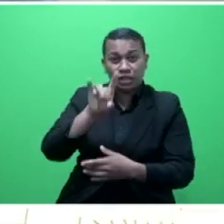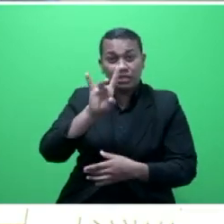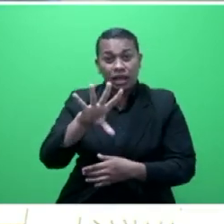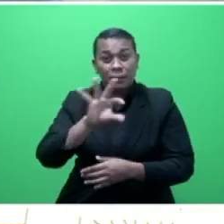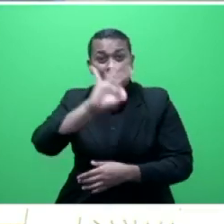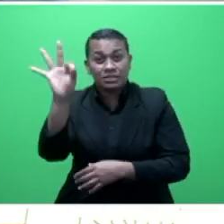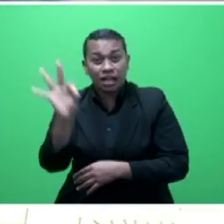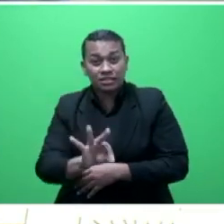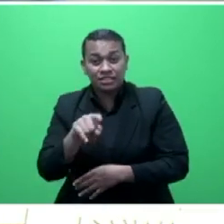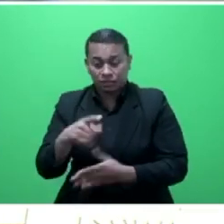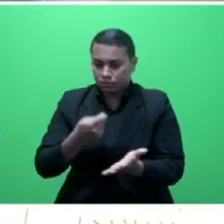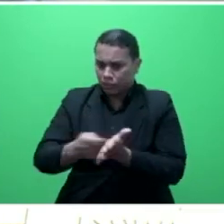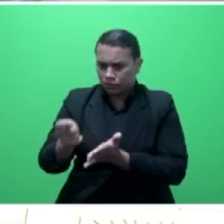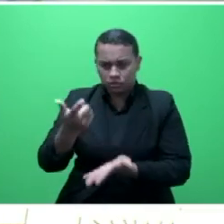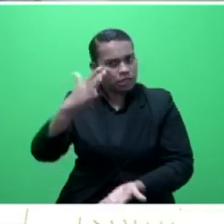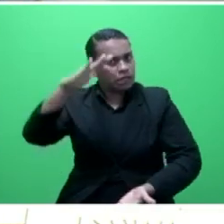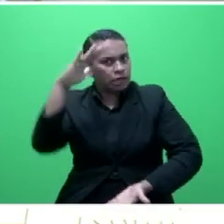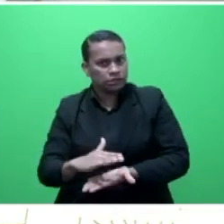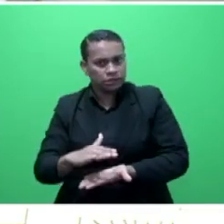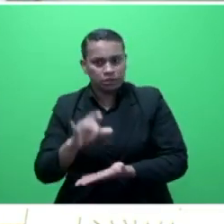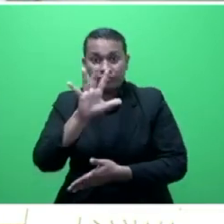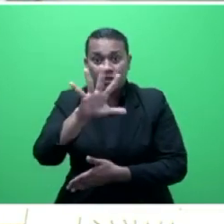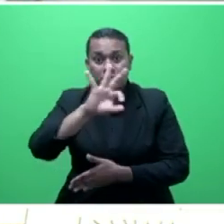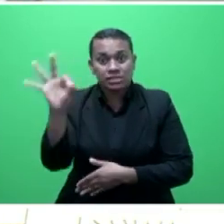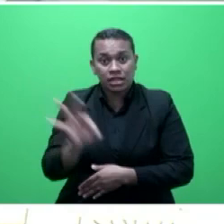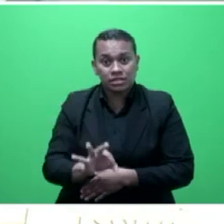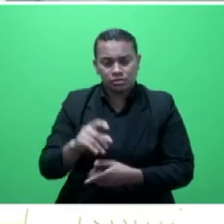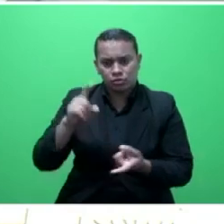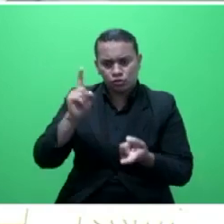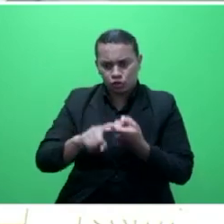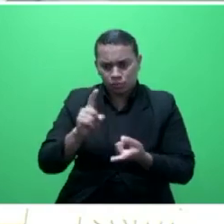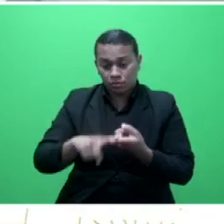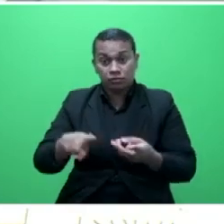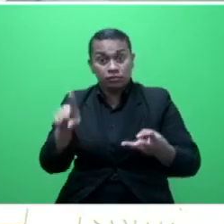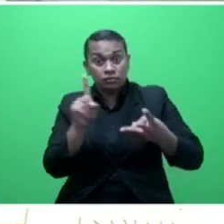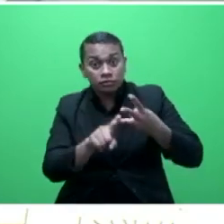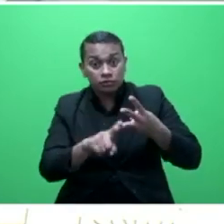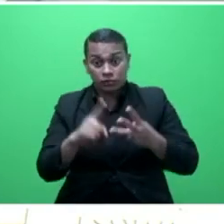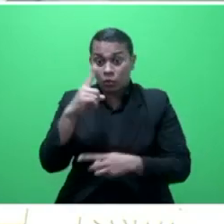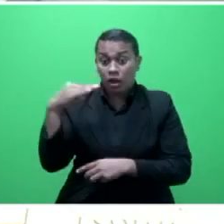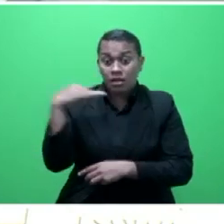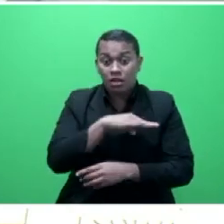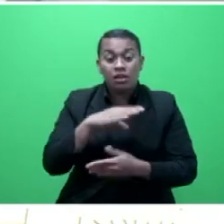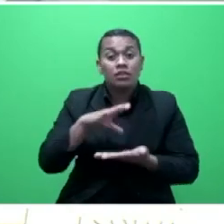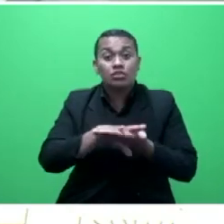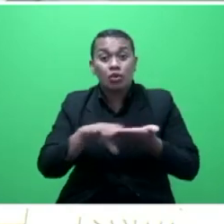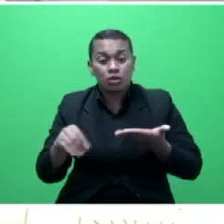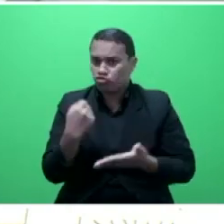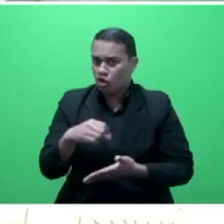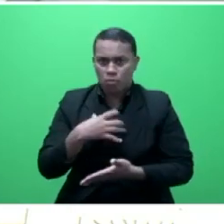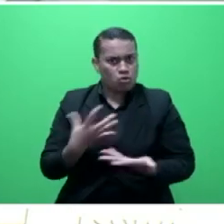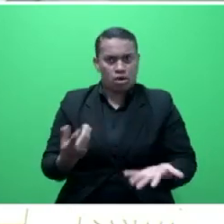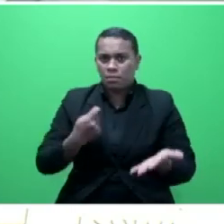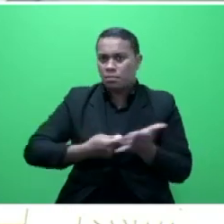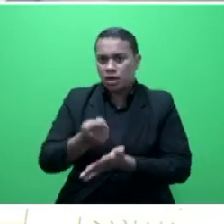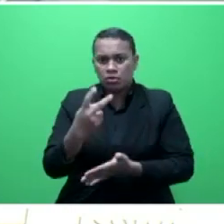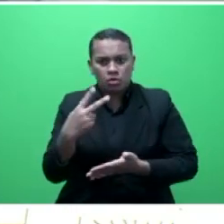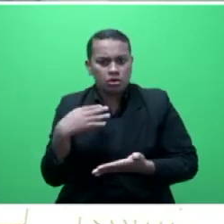across the board. Three, we're shaving $100 off the departure tax. In other words, it's no longer $200, but it will be